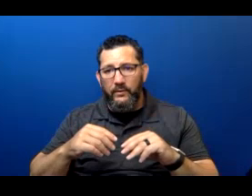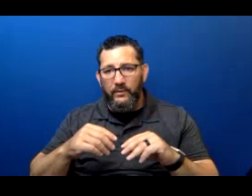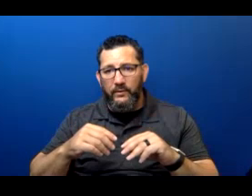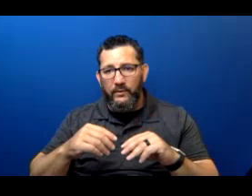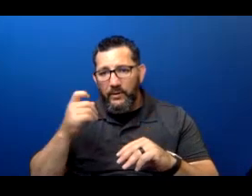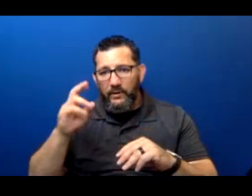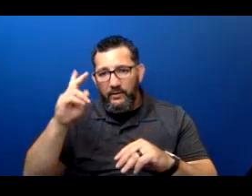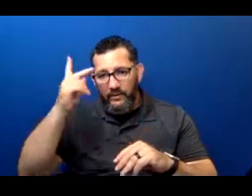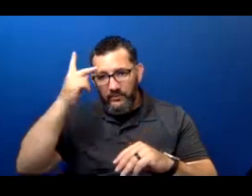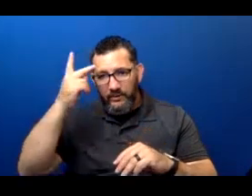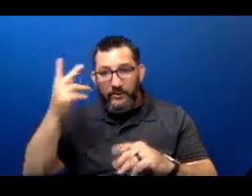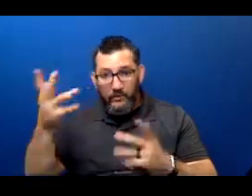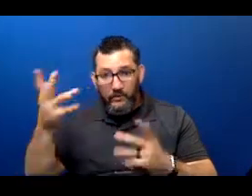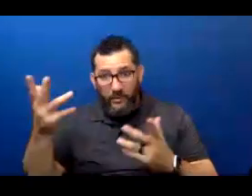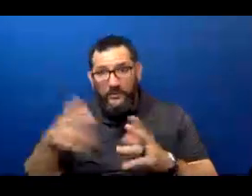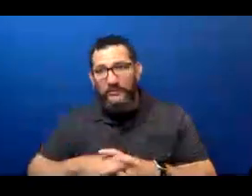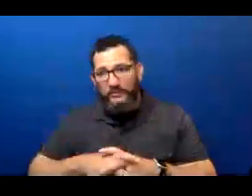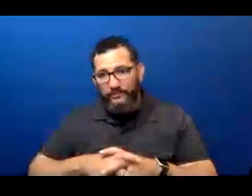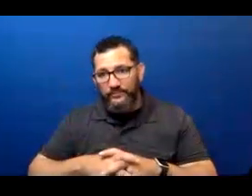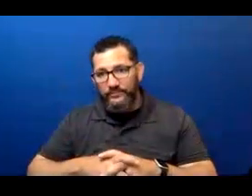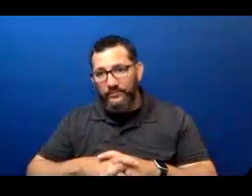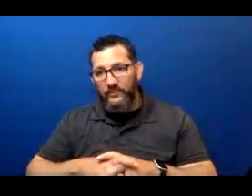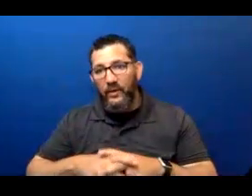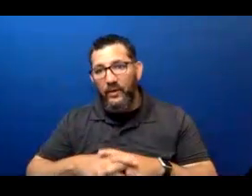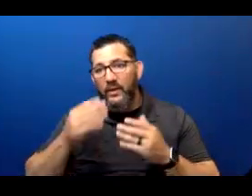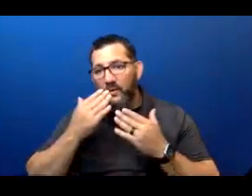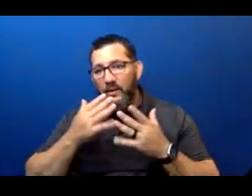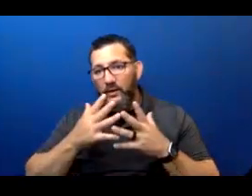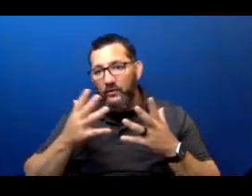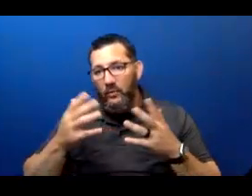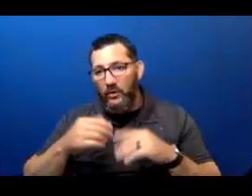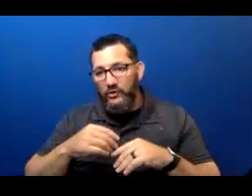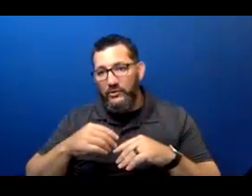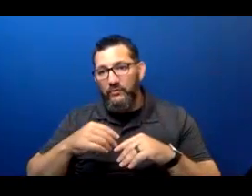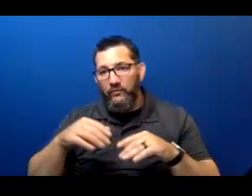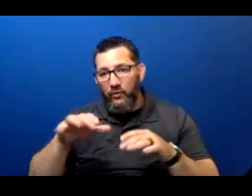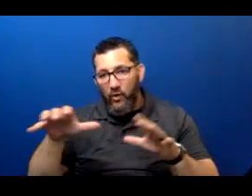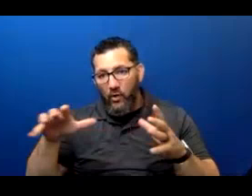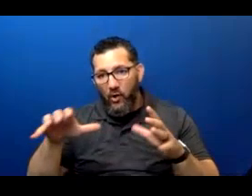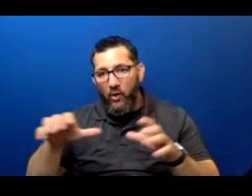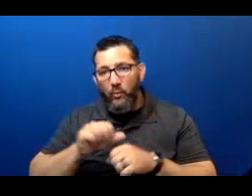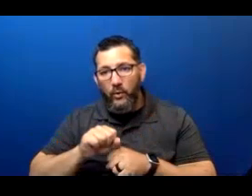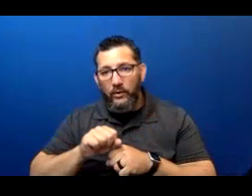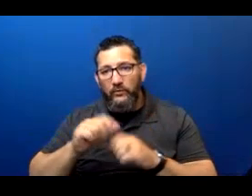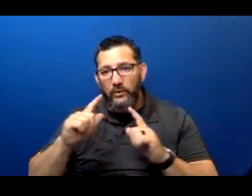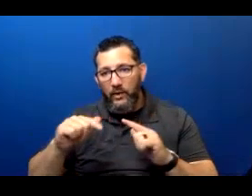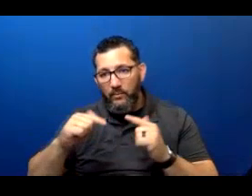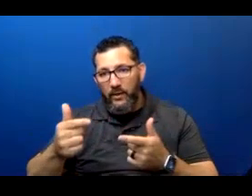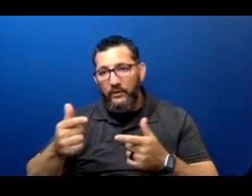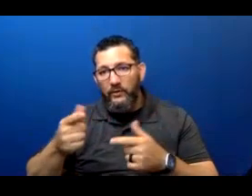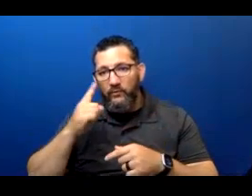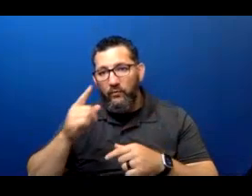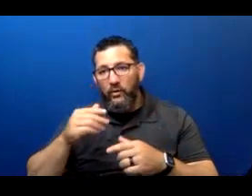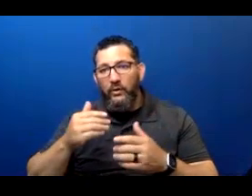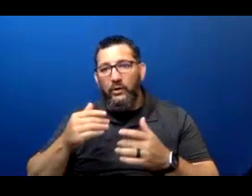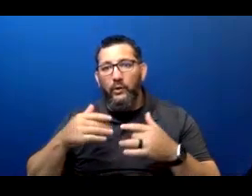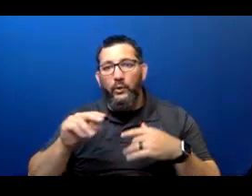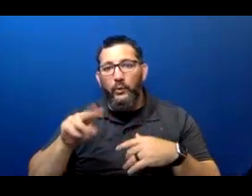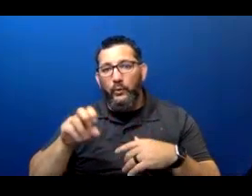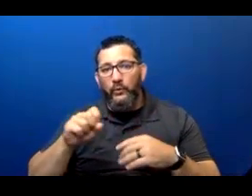politics, for lack of better terms. So thank you so much for all of the work that you do. Ms. Dorch, I'd like to turn the agenda back over to you for updates on